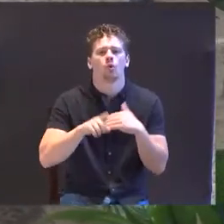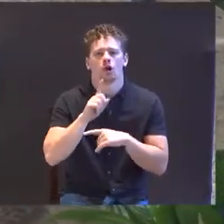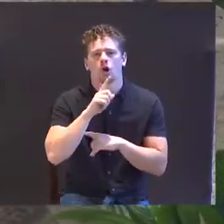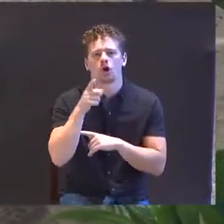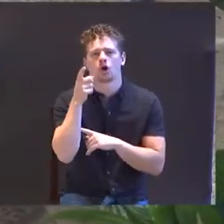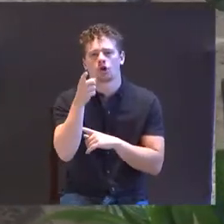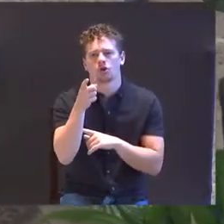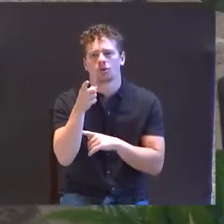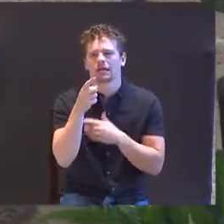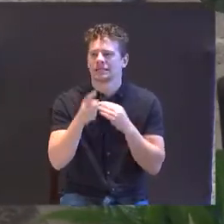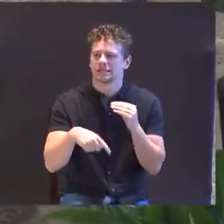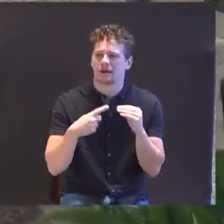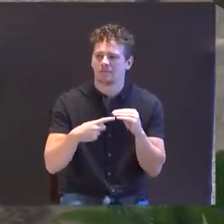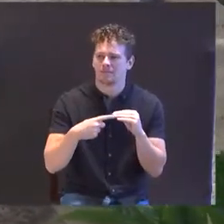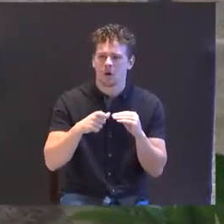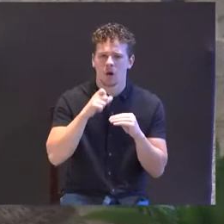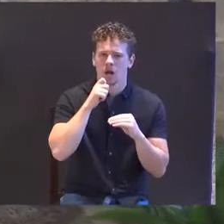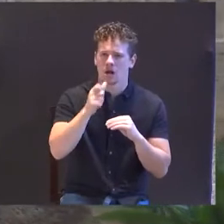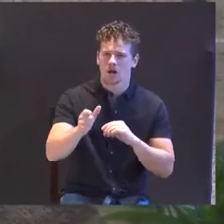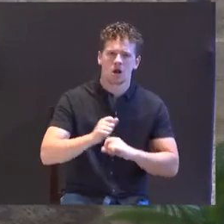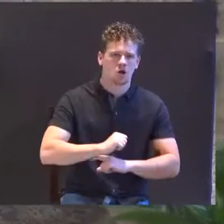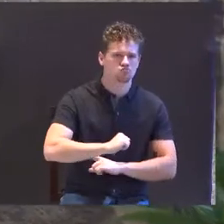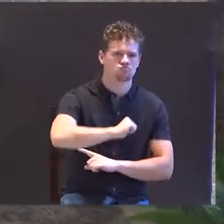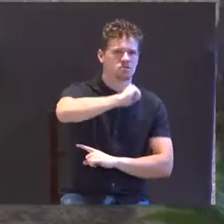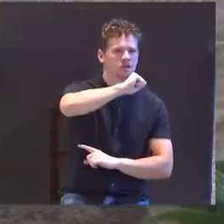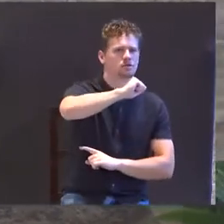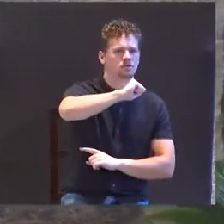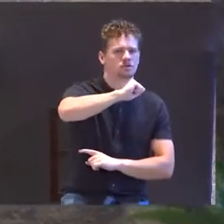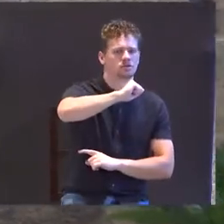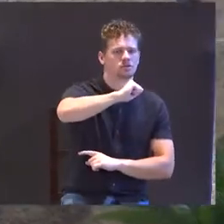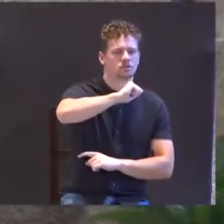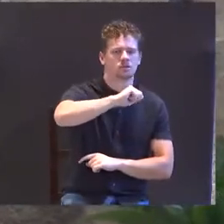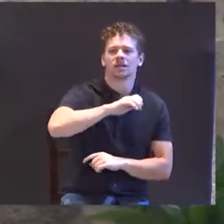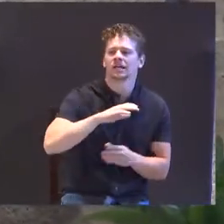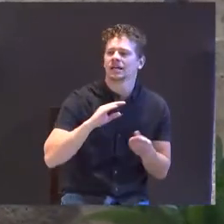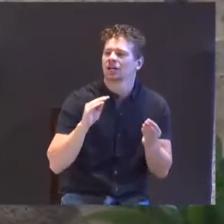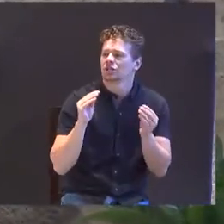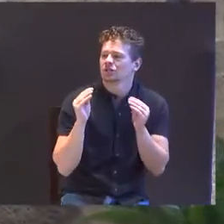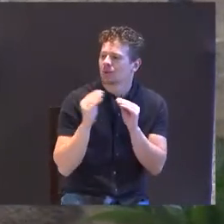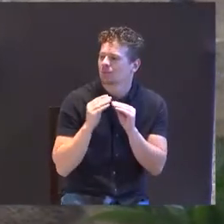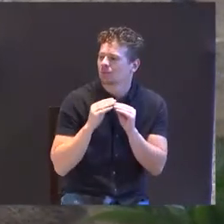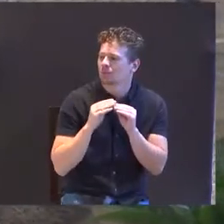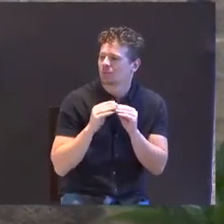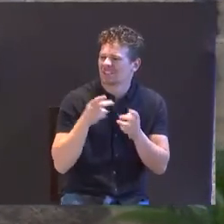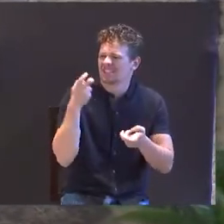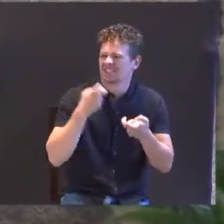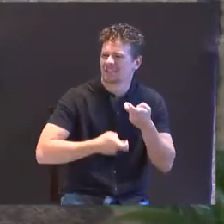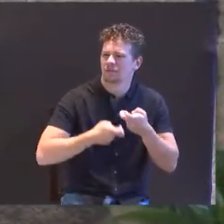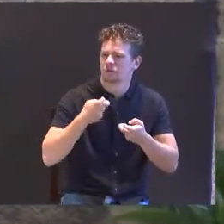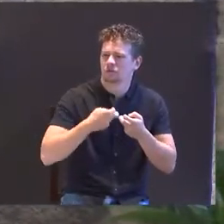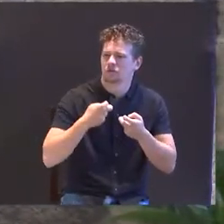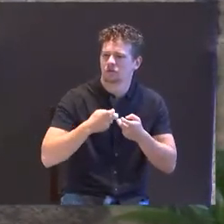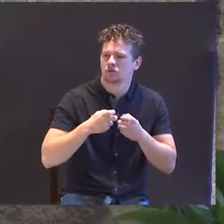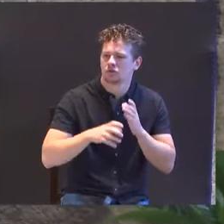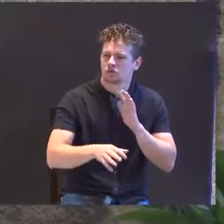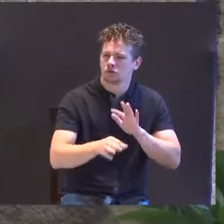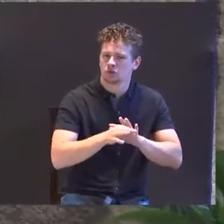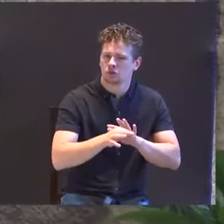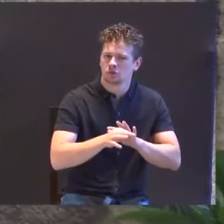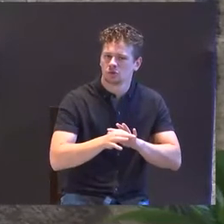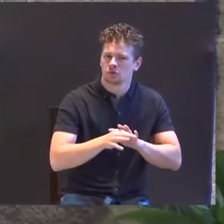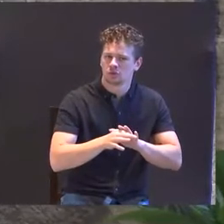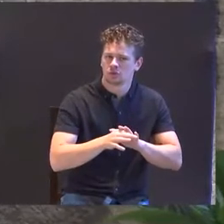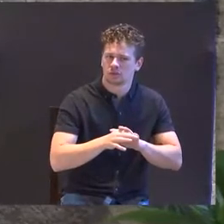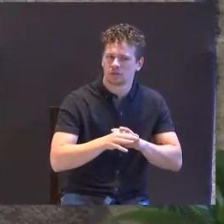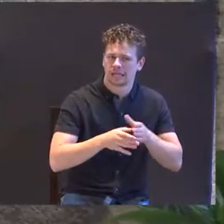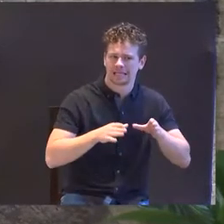it is much more challenging to be in that place of non-resistance than resistance. And I have